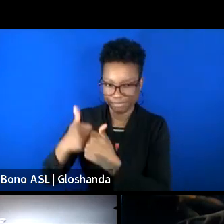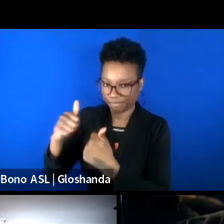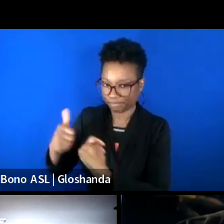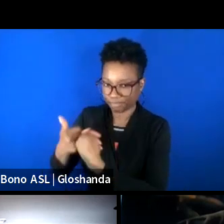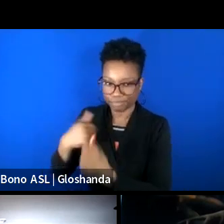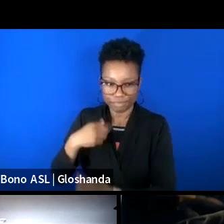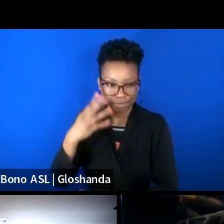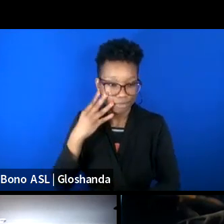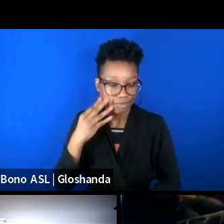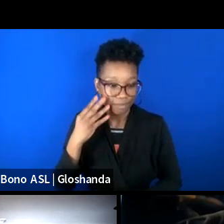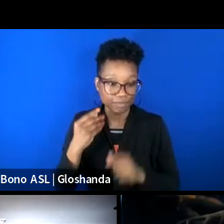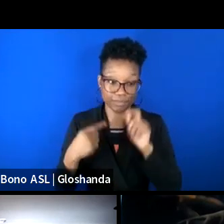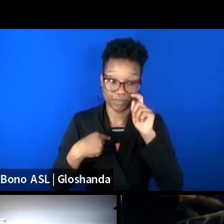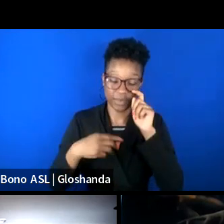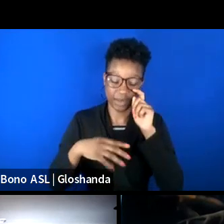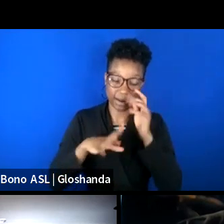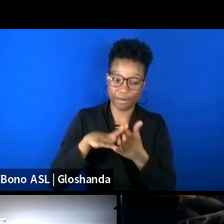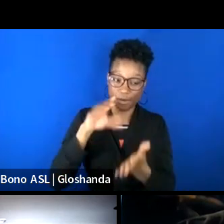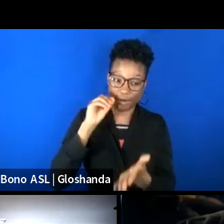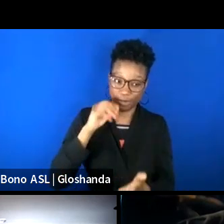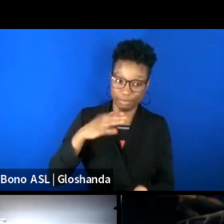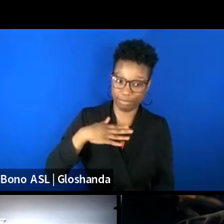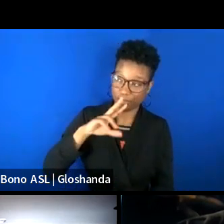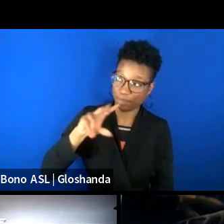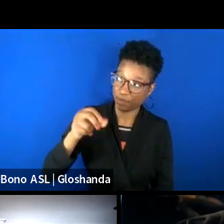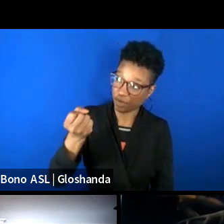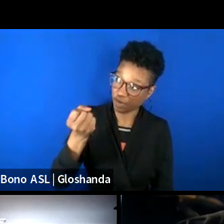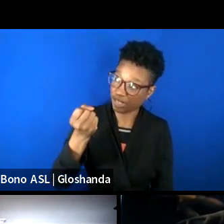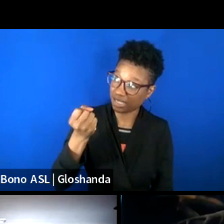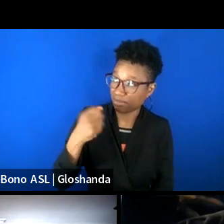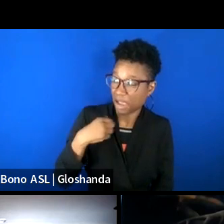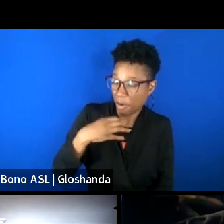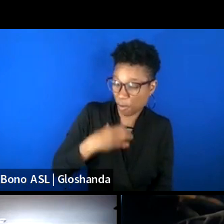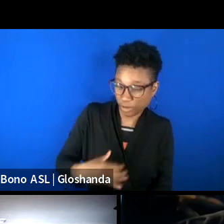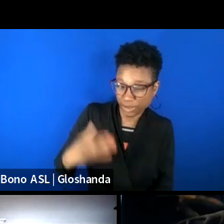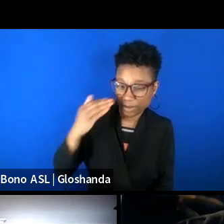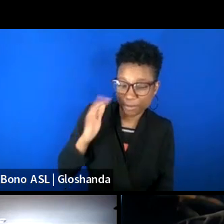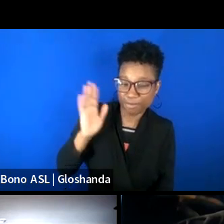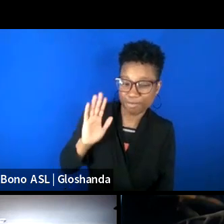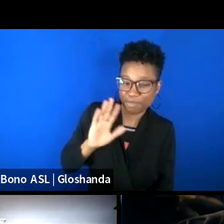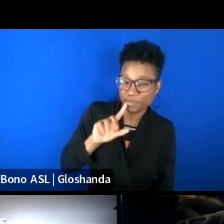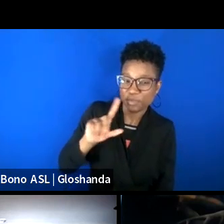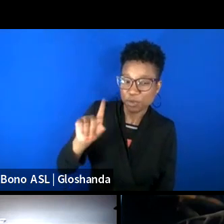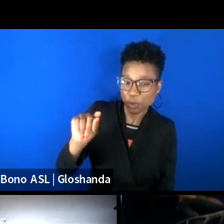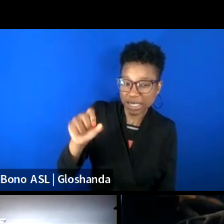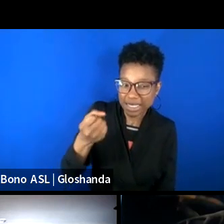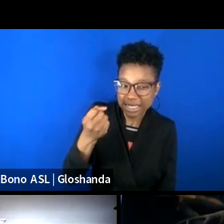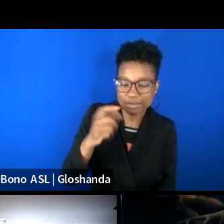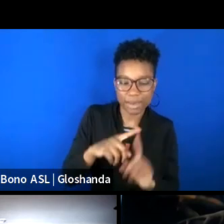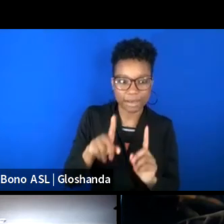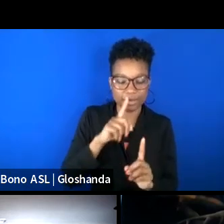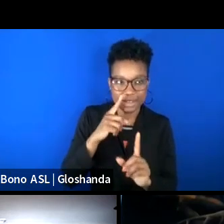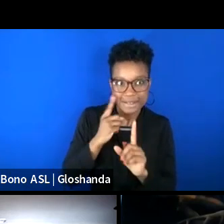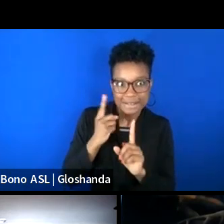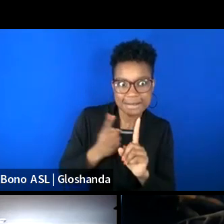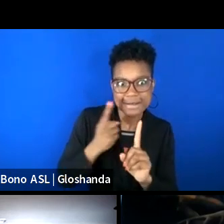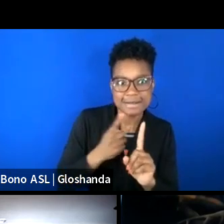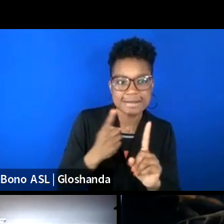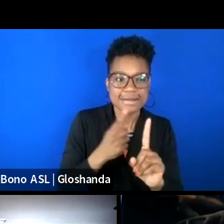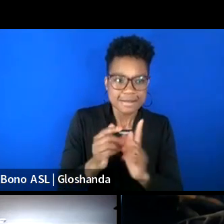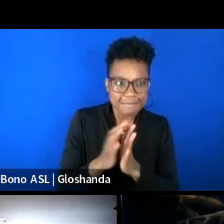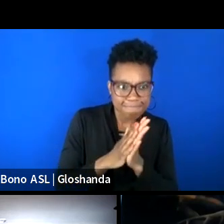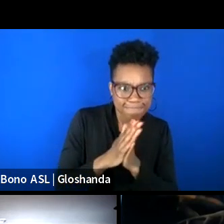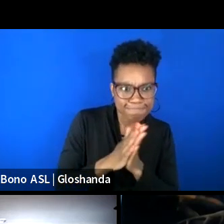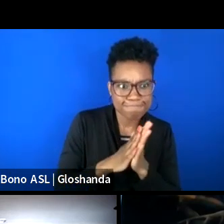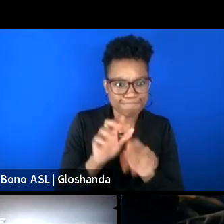lesson in my 30s that I think I wish I had known in my 20s, but I was just so ambitious and so like had